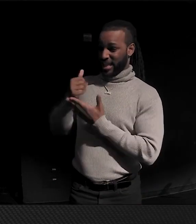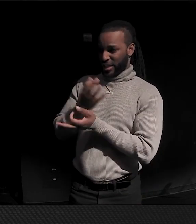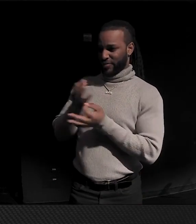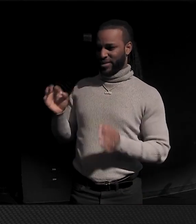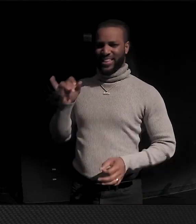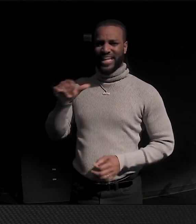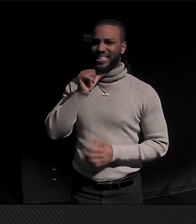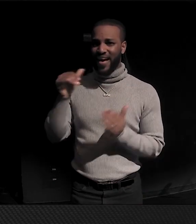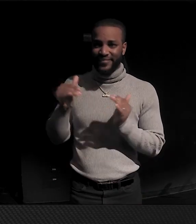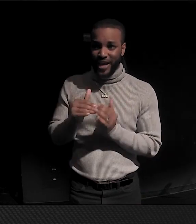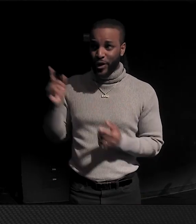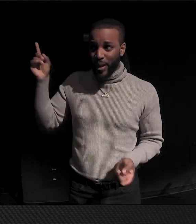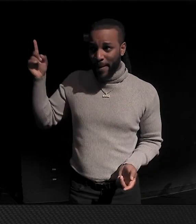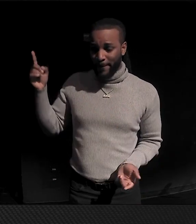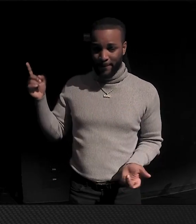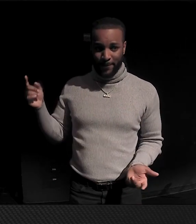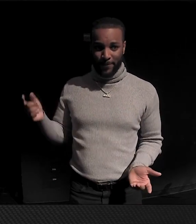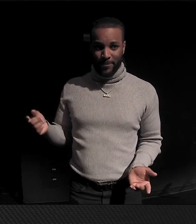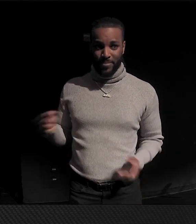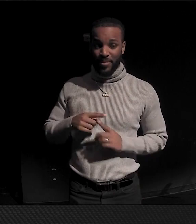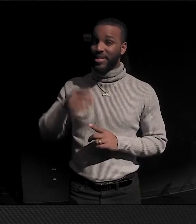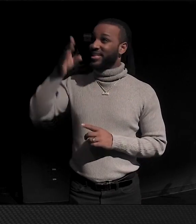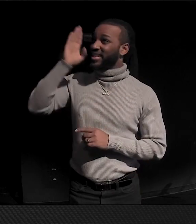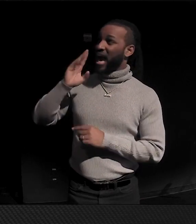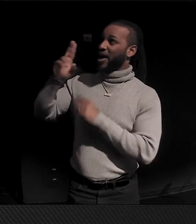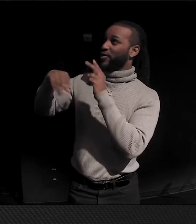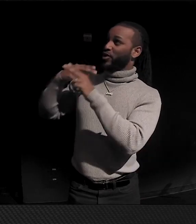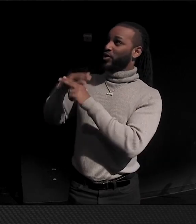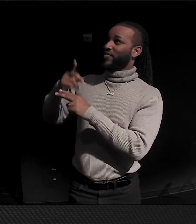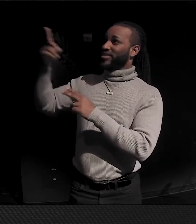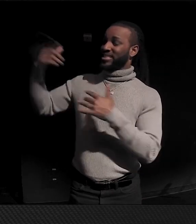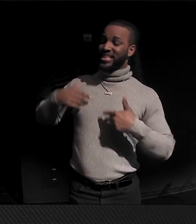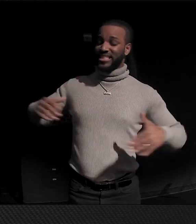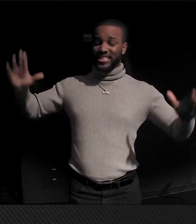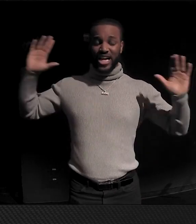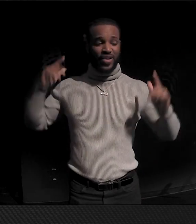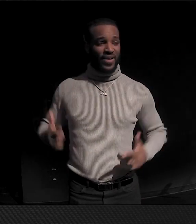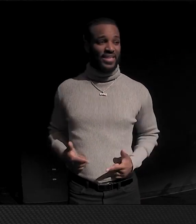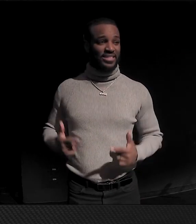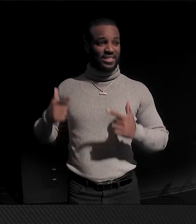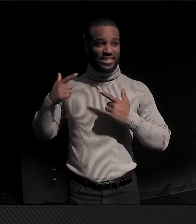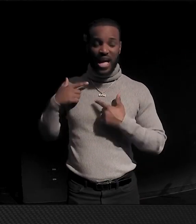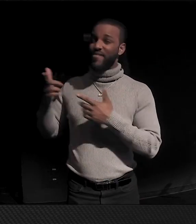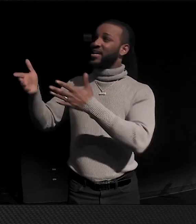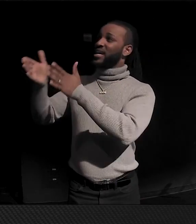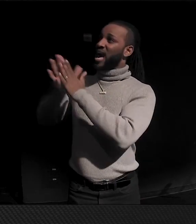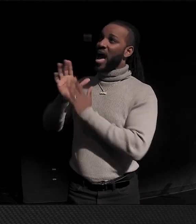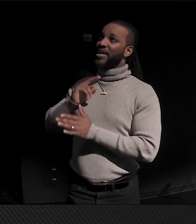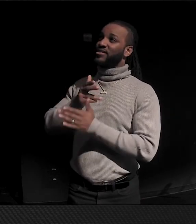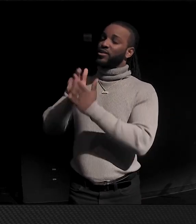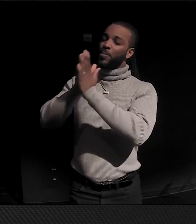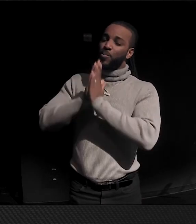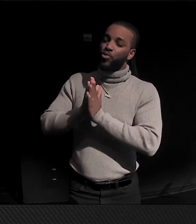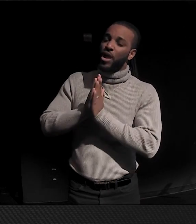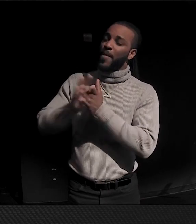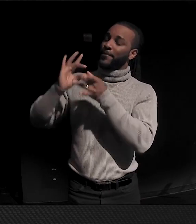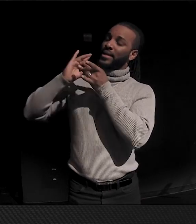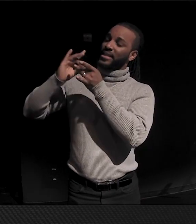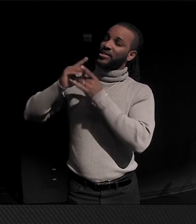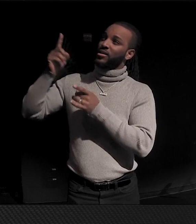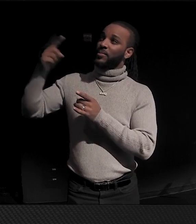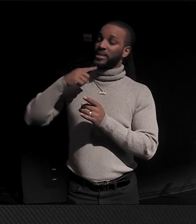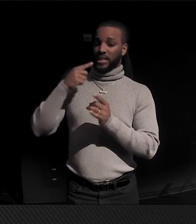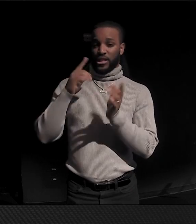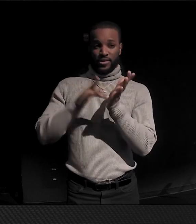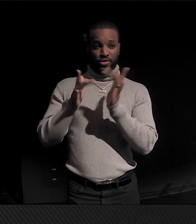fair. Right? The God of the universe gave his life for us, and he asks us to pray to be connected to him. He says in the